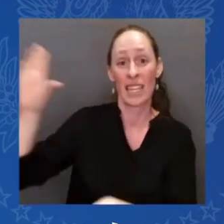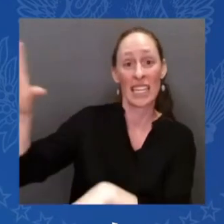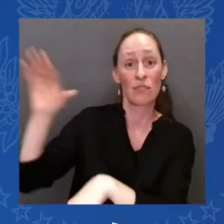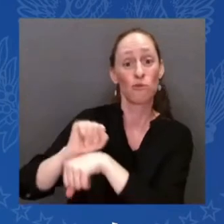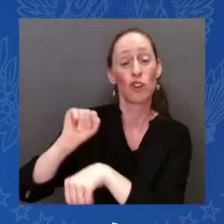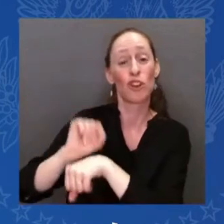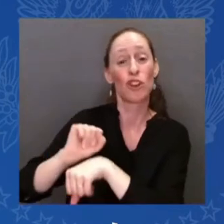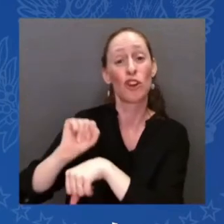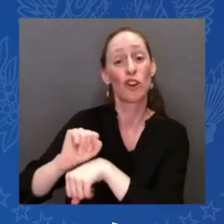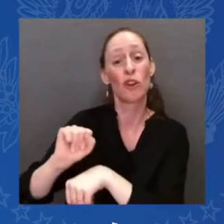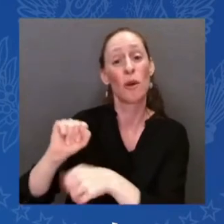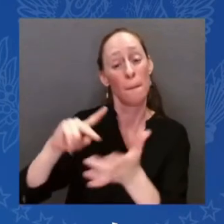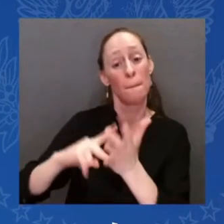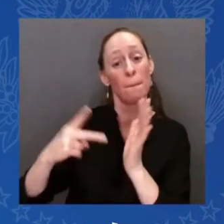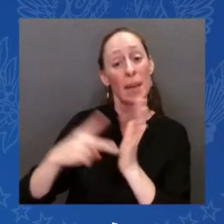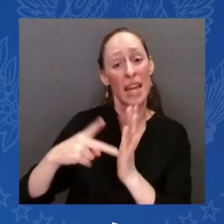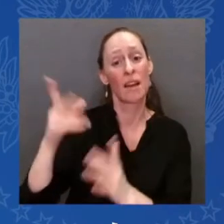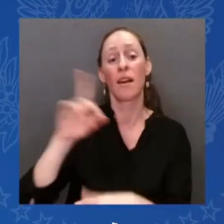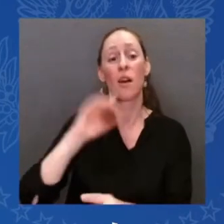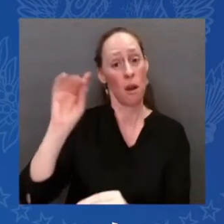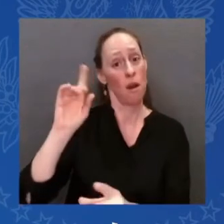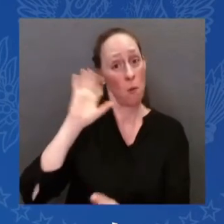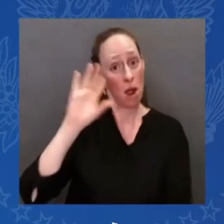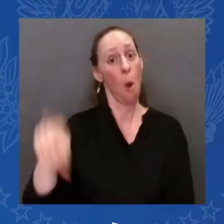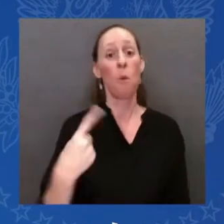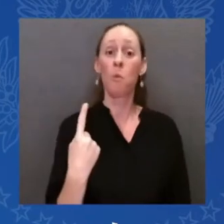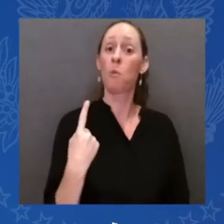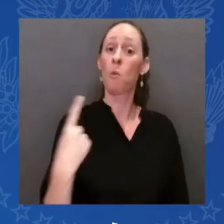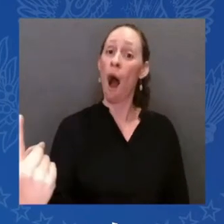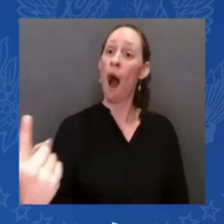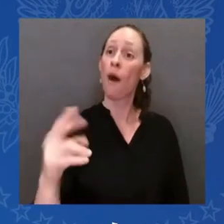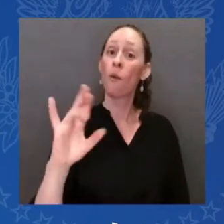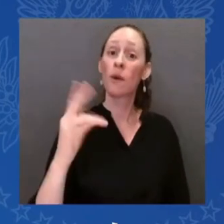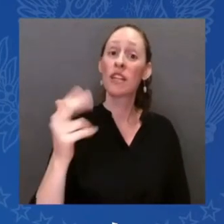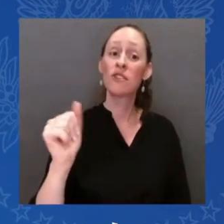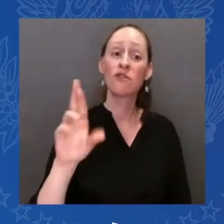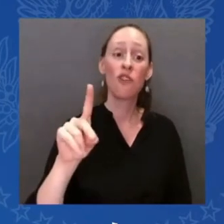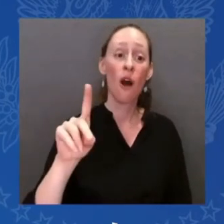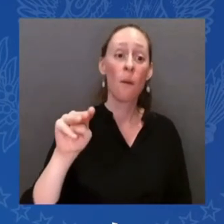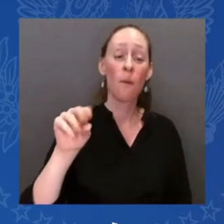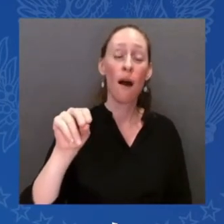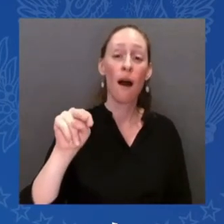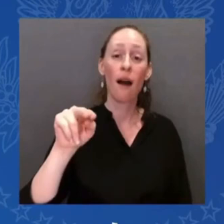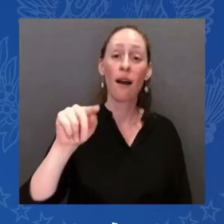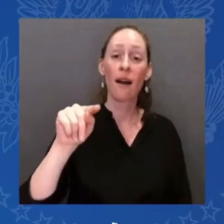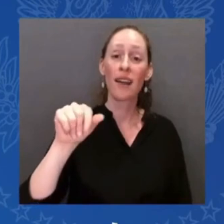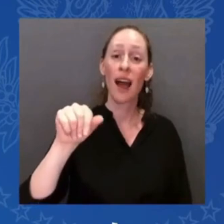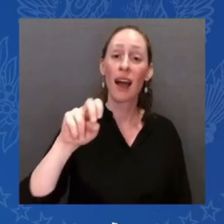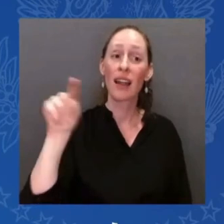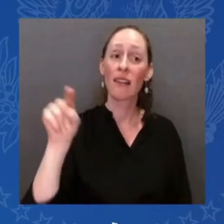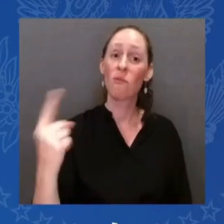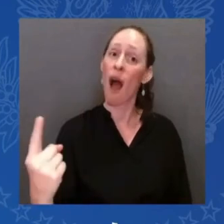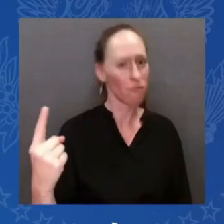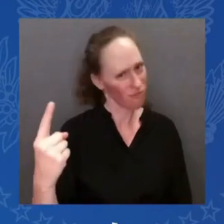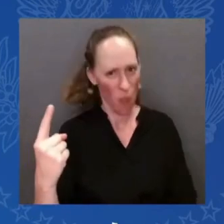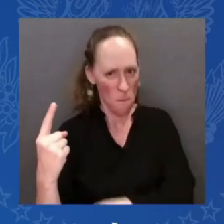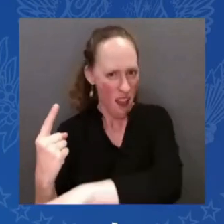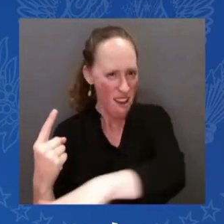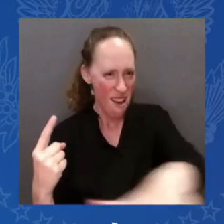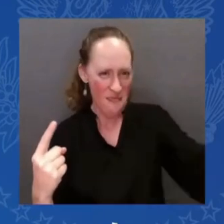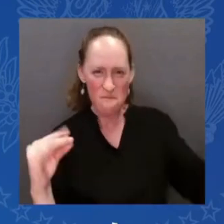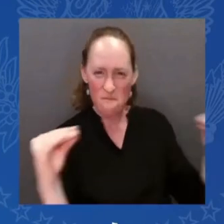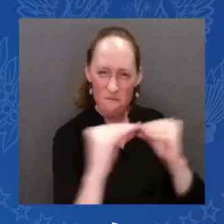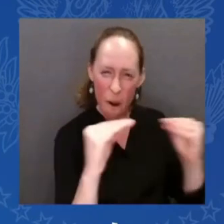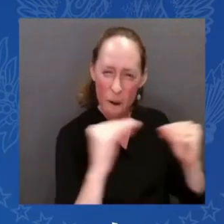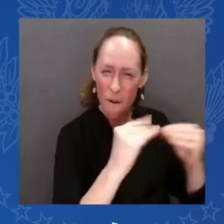make history. So it is my honor and sincere pleasure to introduce you tonight the man who's been fighting for us all, fighting for Latinos, fighting